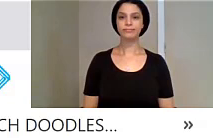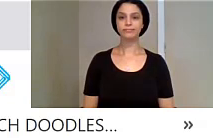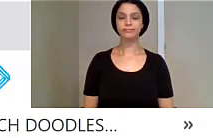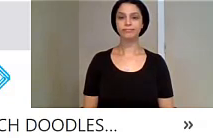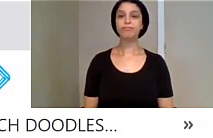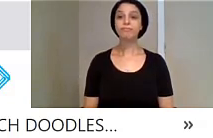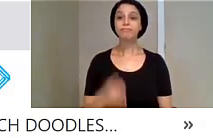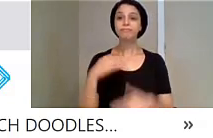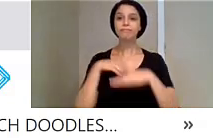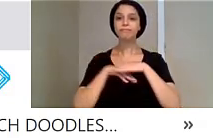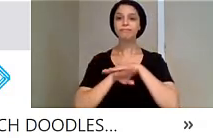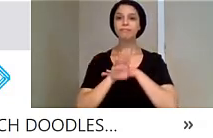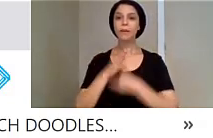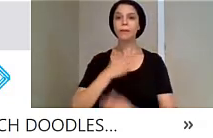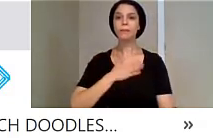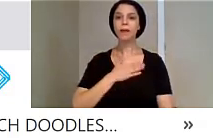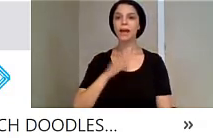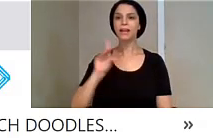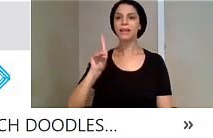dashboard.